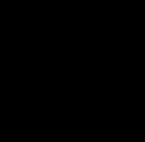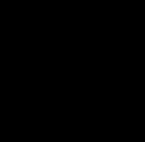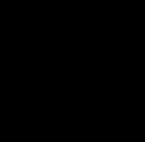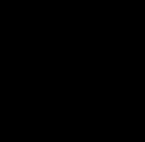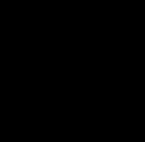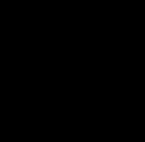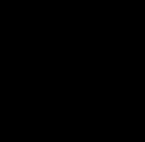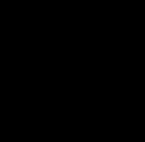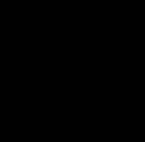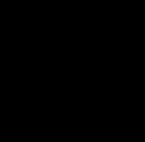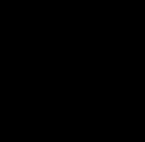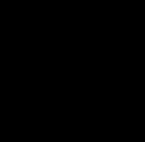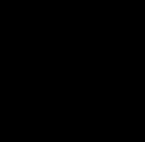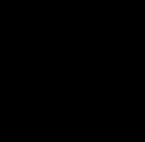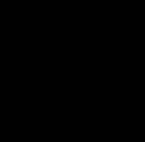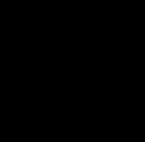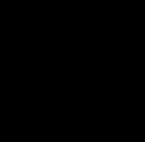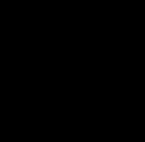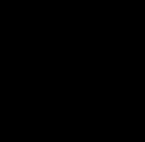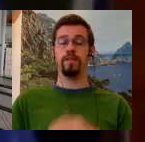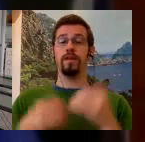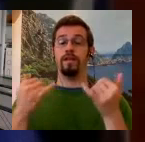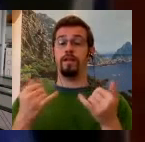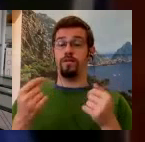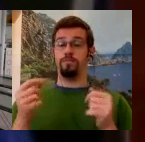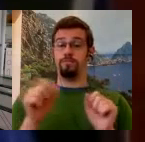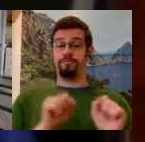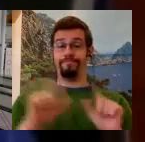All right, if you can come back to me and Adam.